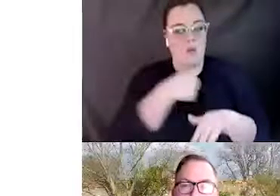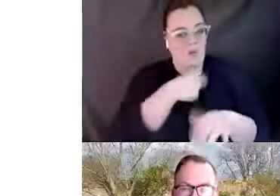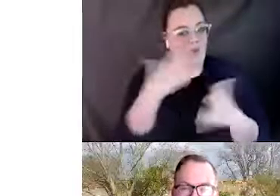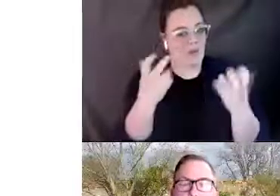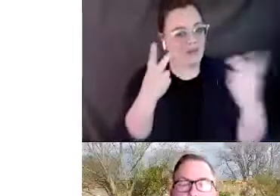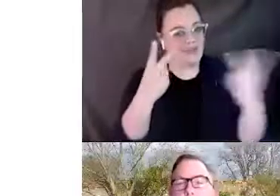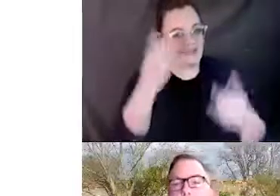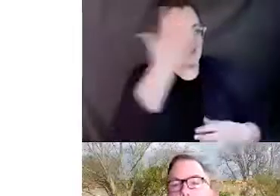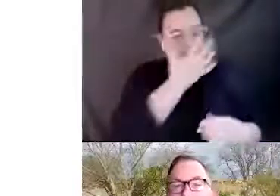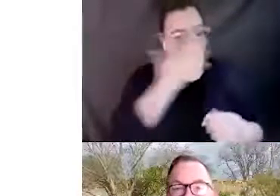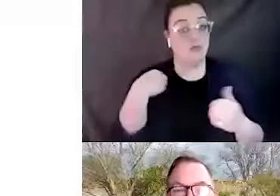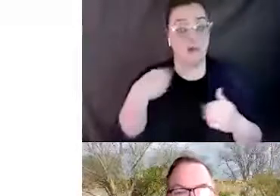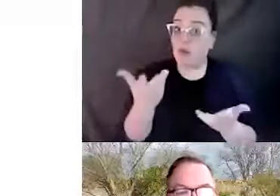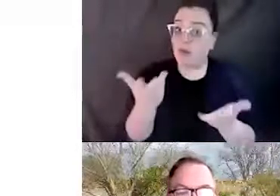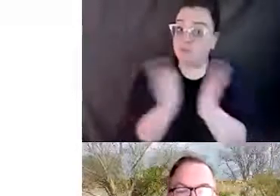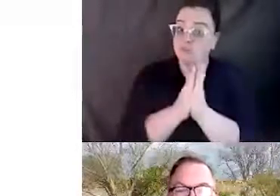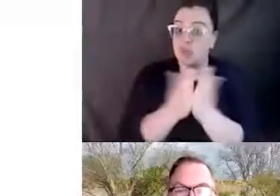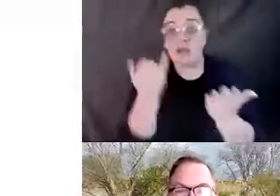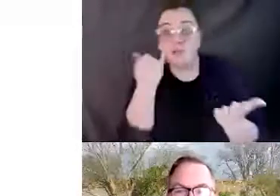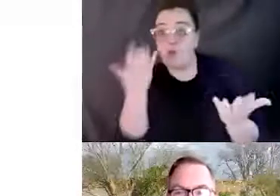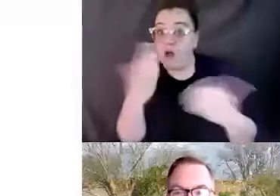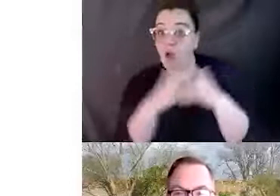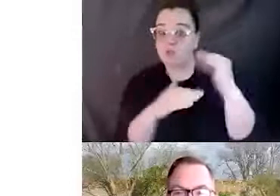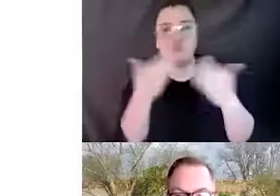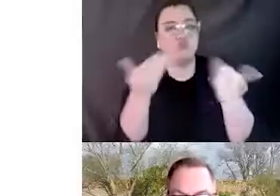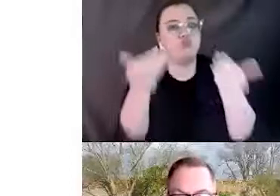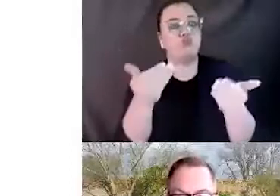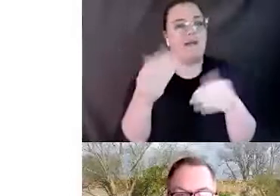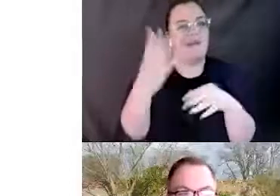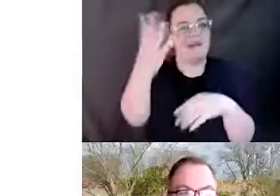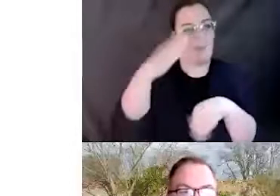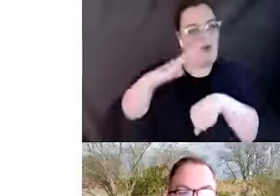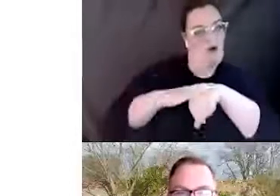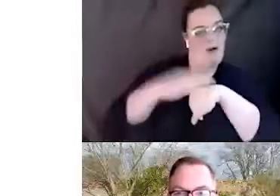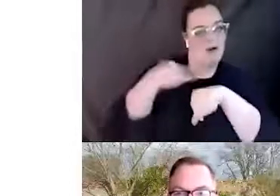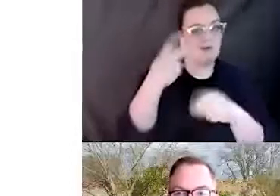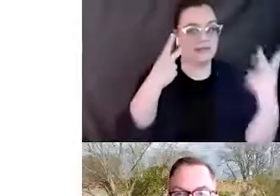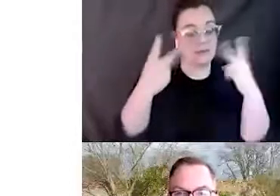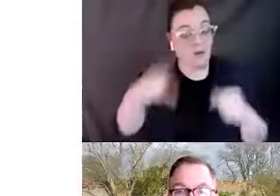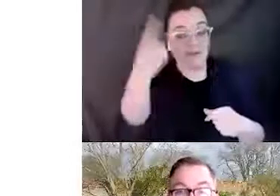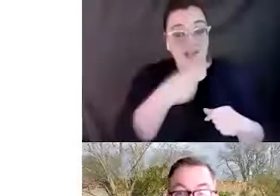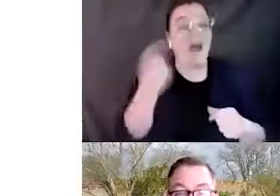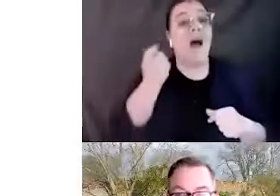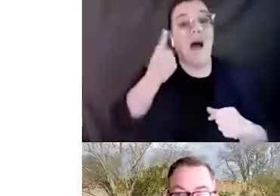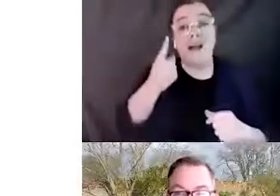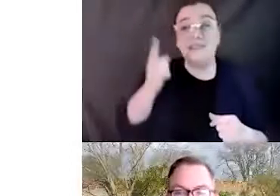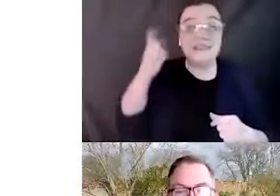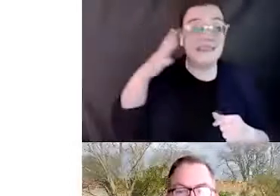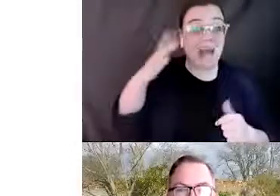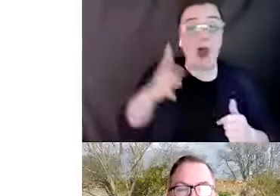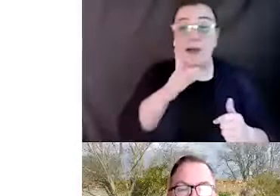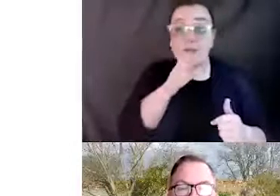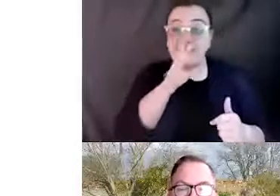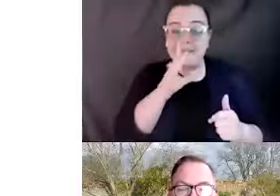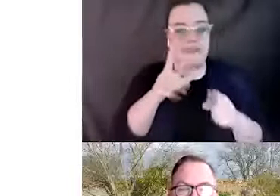like we're actually all together, but do keep your sound muted, except when you may be speaking at some point. We